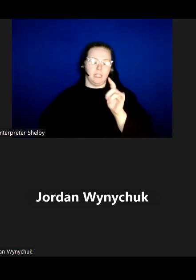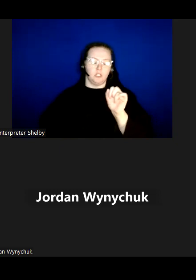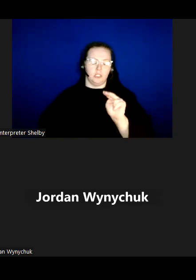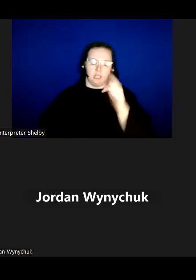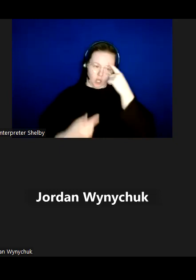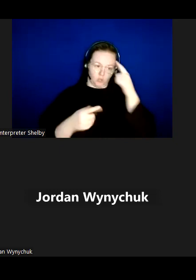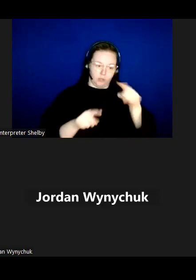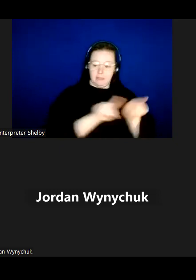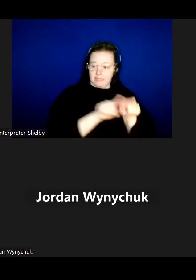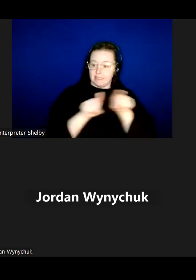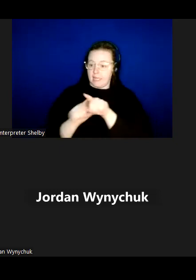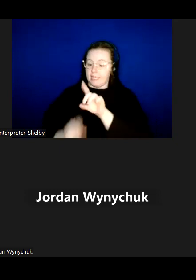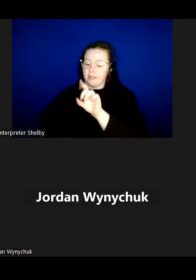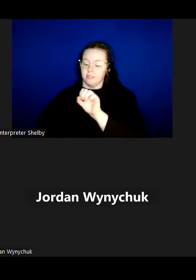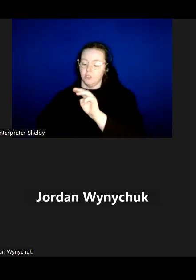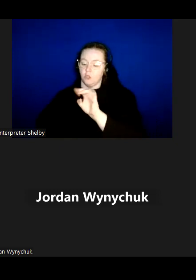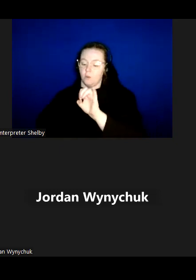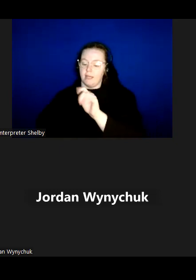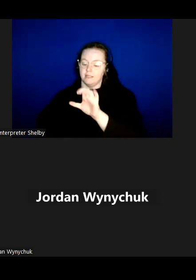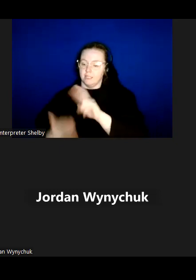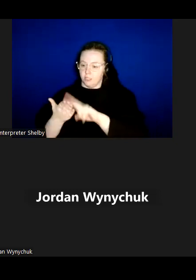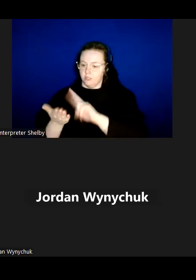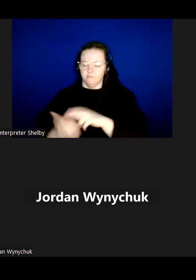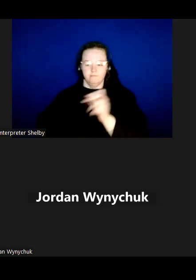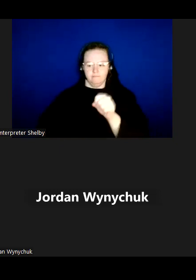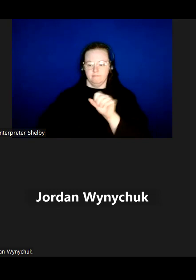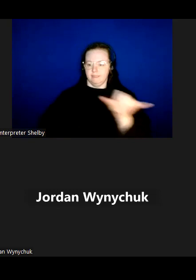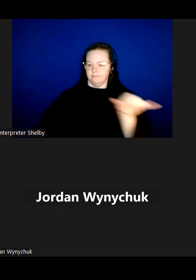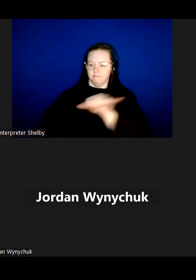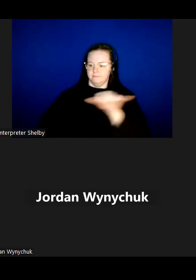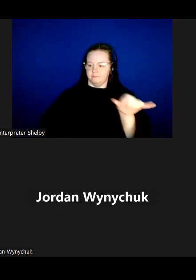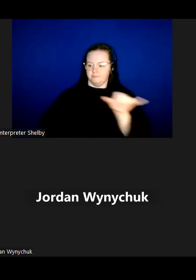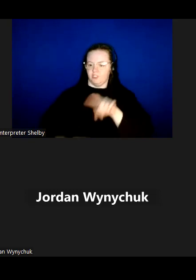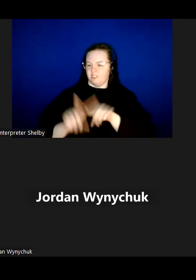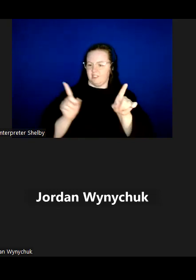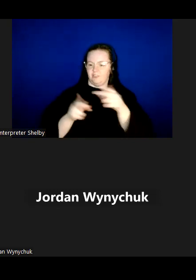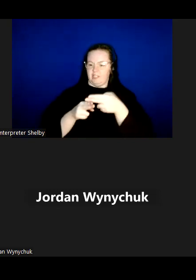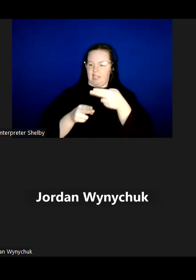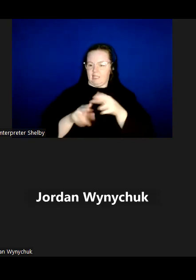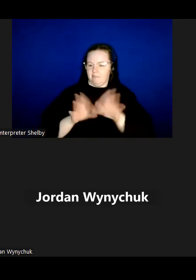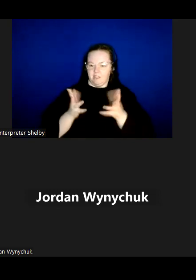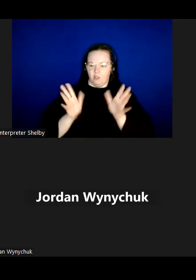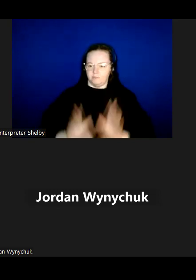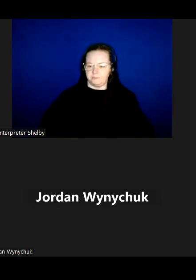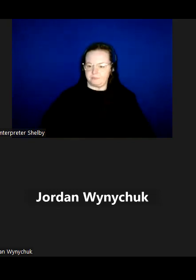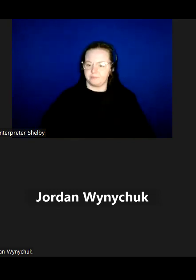Same thing, yes. Domestic contracts, cohab agreements are the exact same, just a different word. Okay.